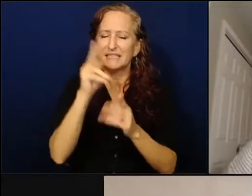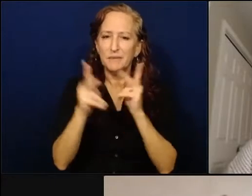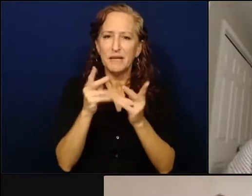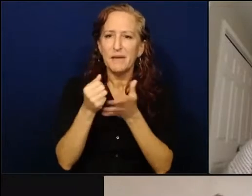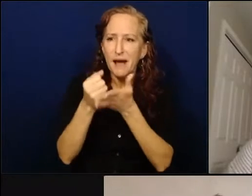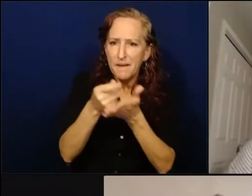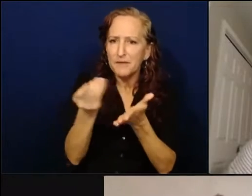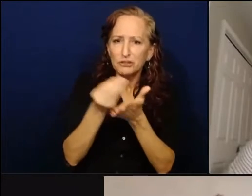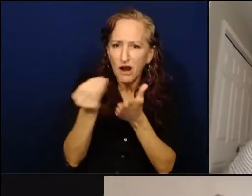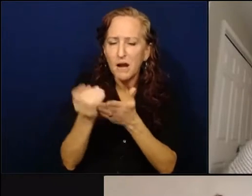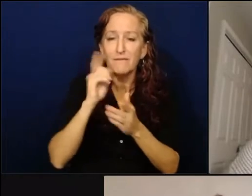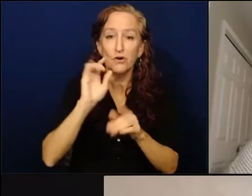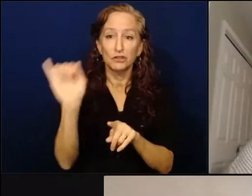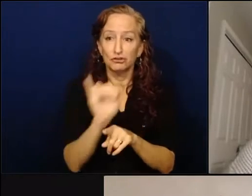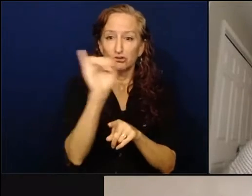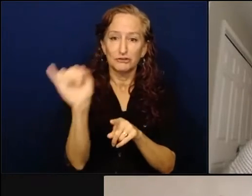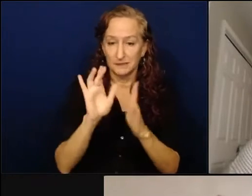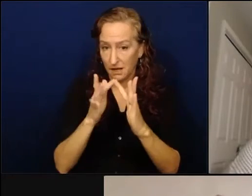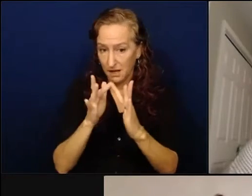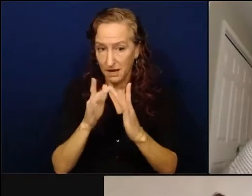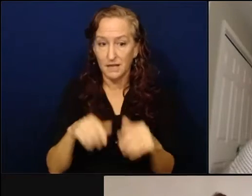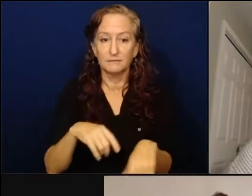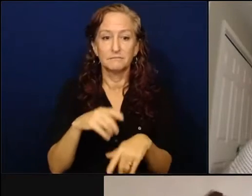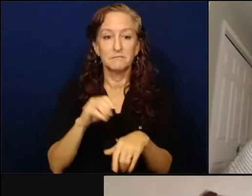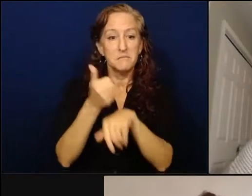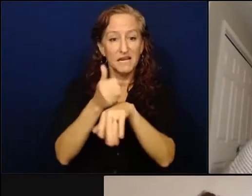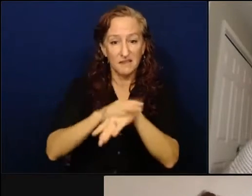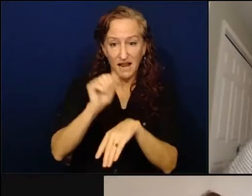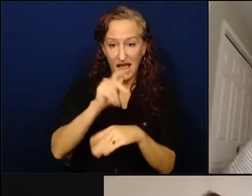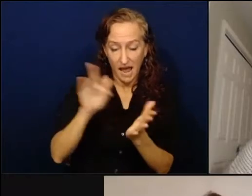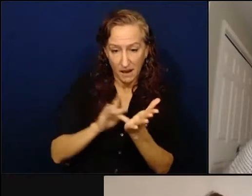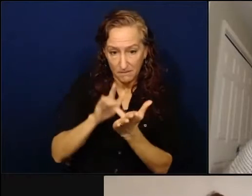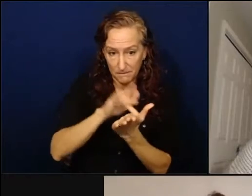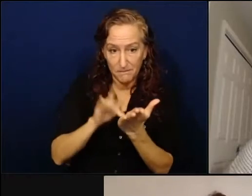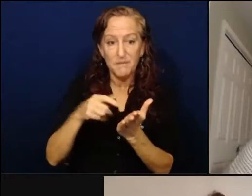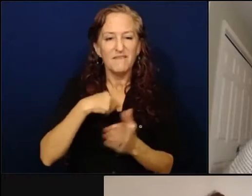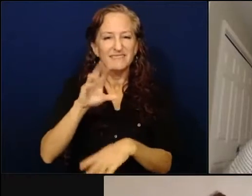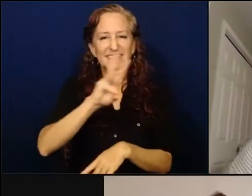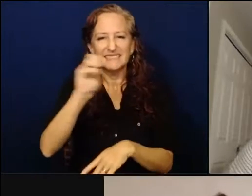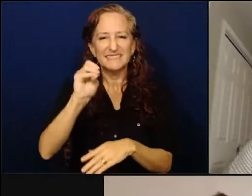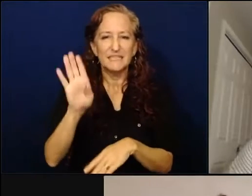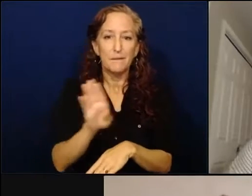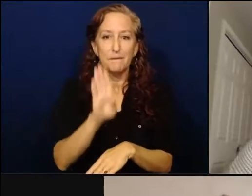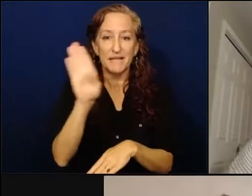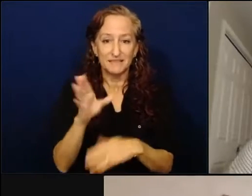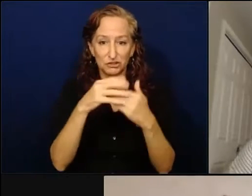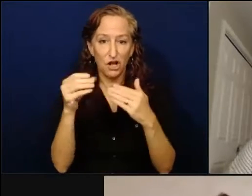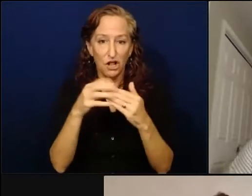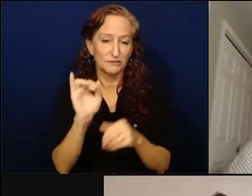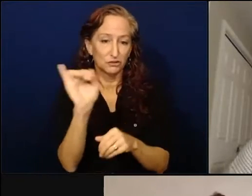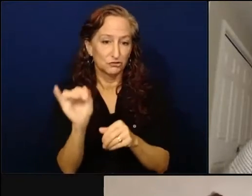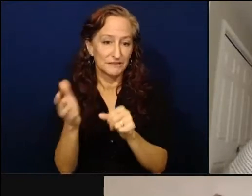for all types of insurance online and via app, and they've placed more than $60 billion in coverage. And Melissa Hanna,